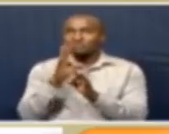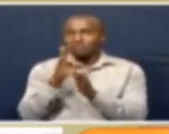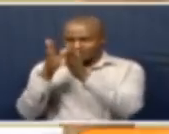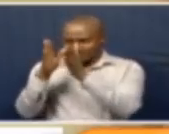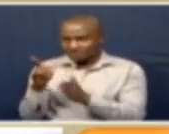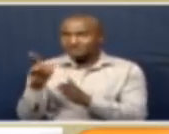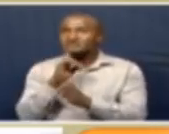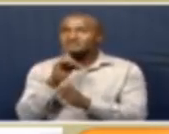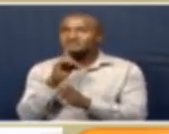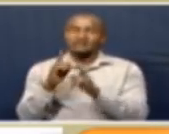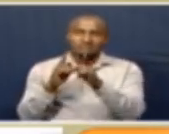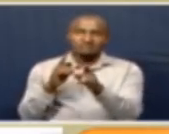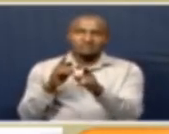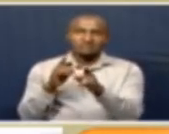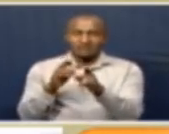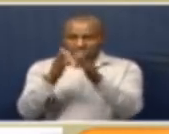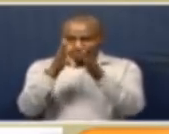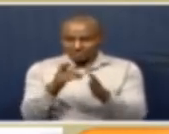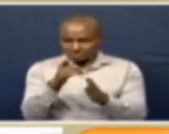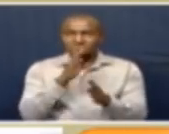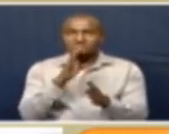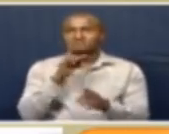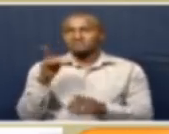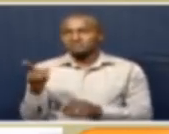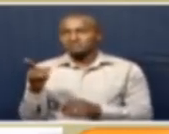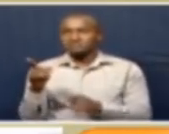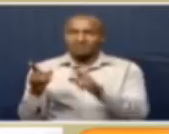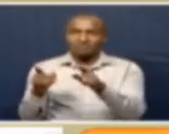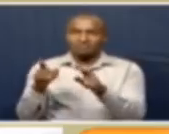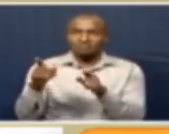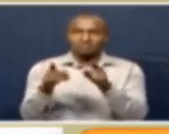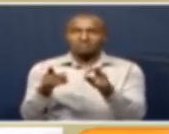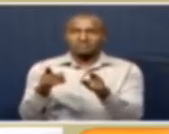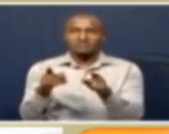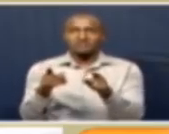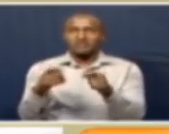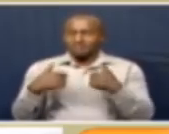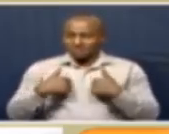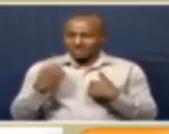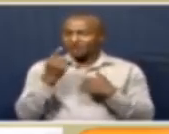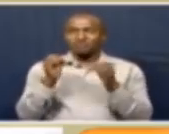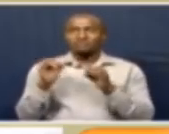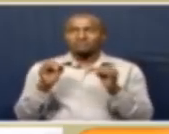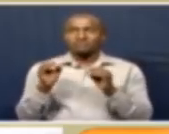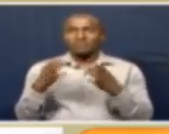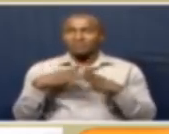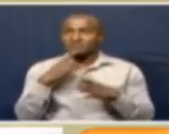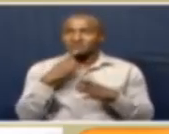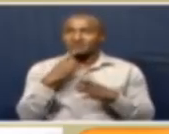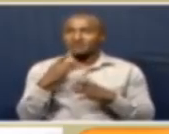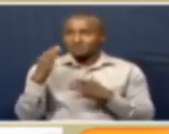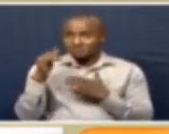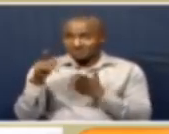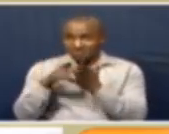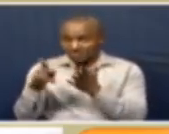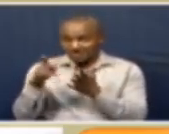magazine, they tell you something different. When you speak to someone else, they tell you something different. And it's just not me. Mm-hmm. People are telling me, you're expecting them to pay you,